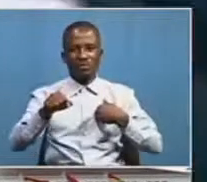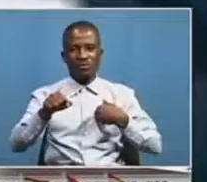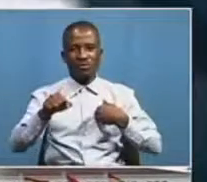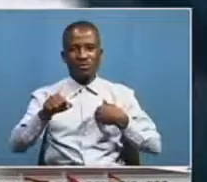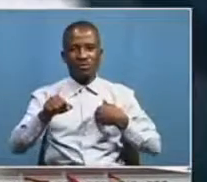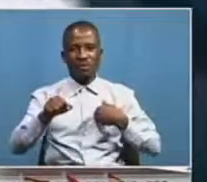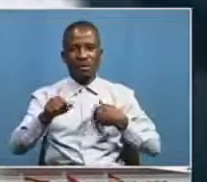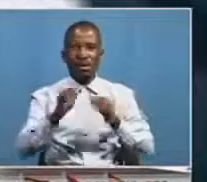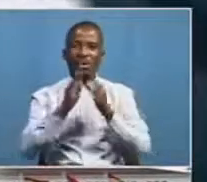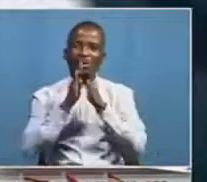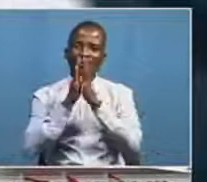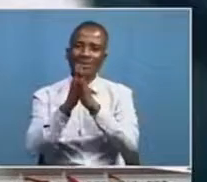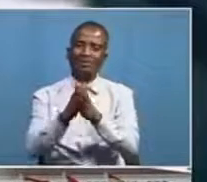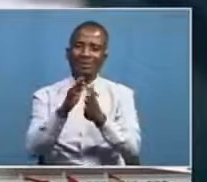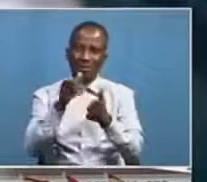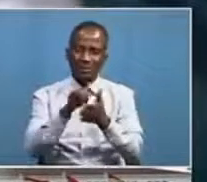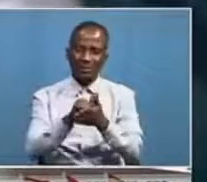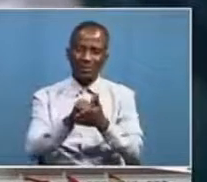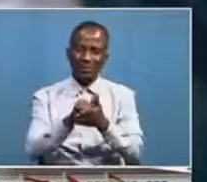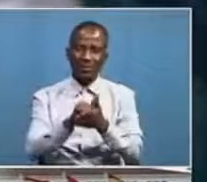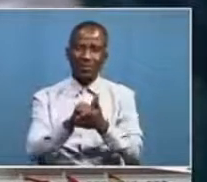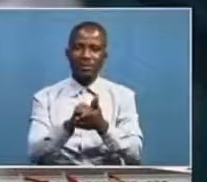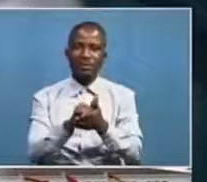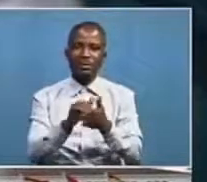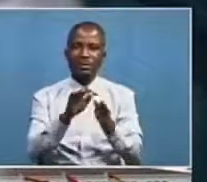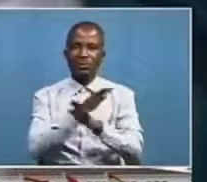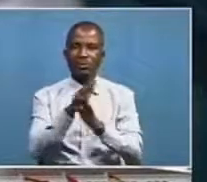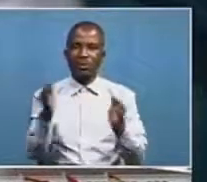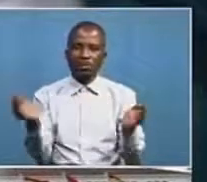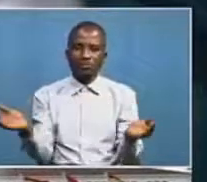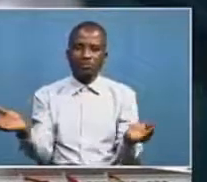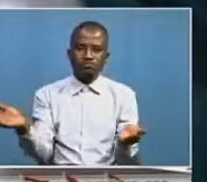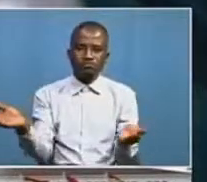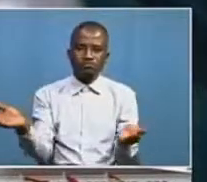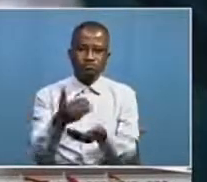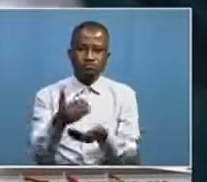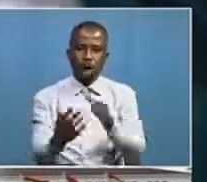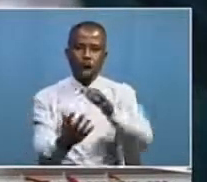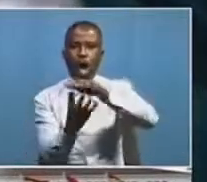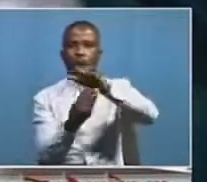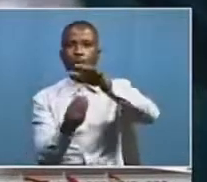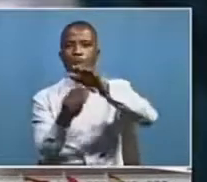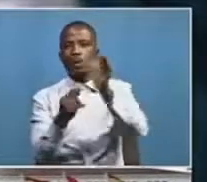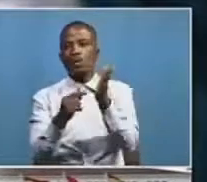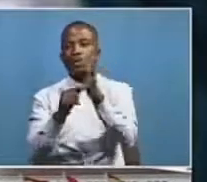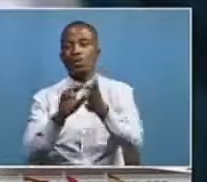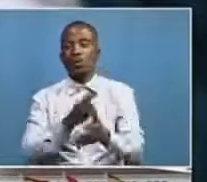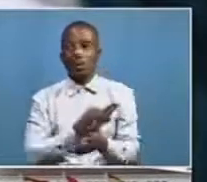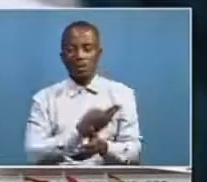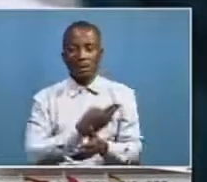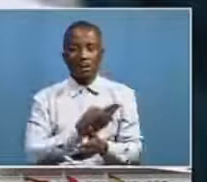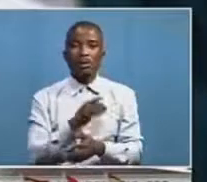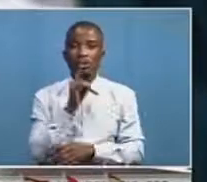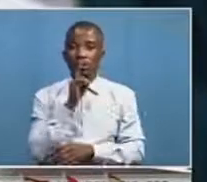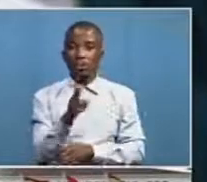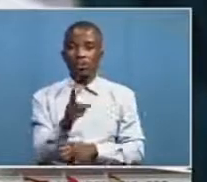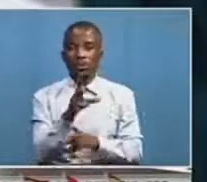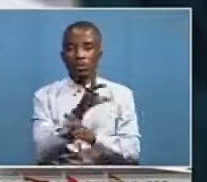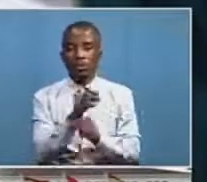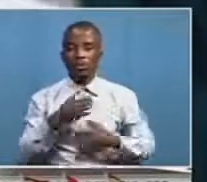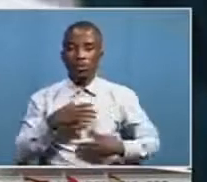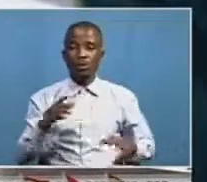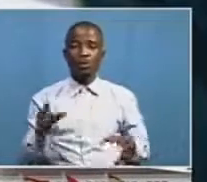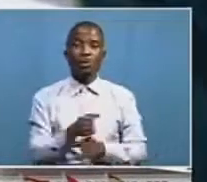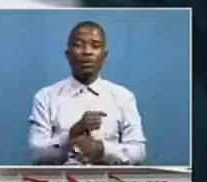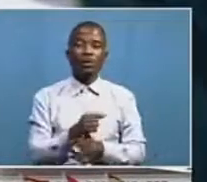I'm saying that you have not put together your carbon copies to show that indeed nobody won the